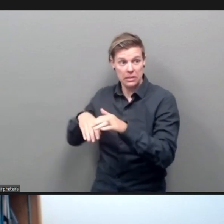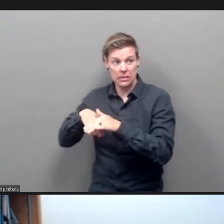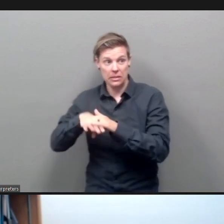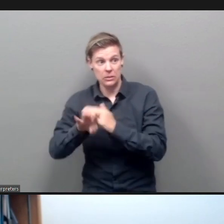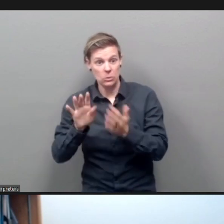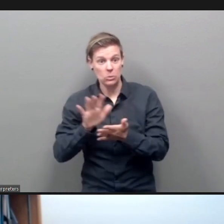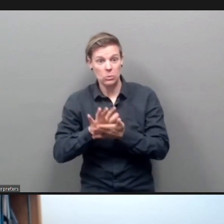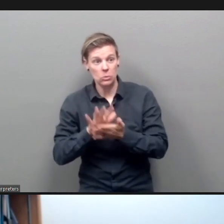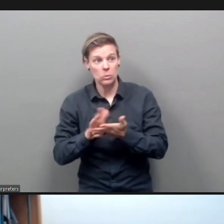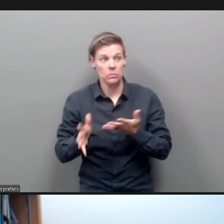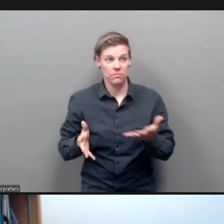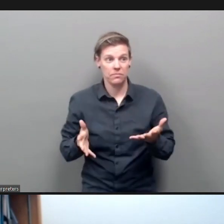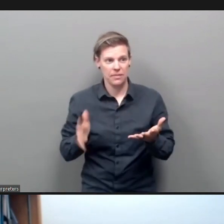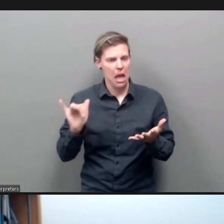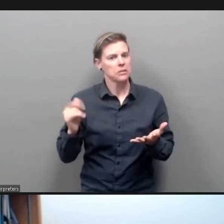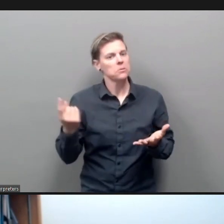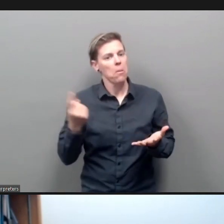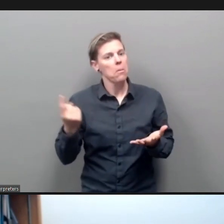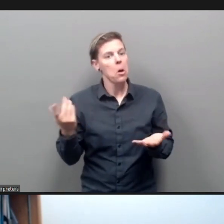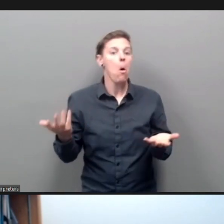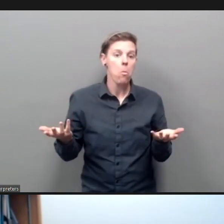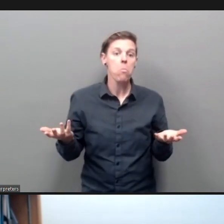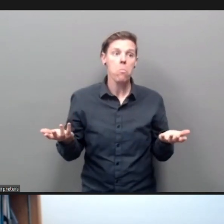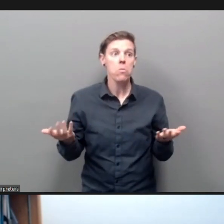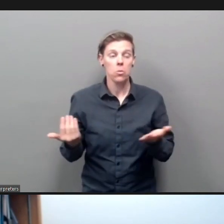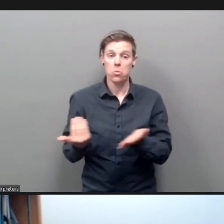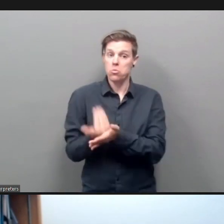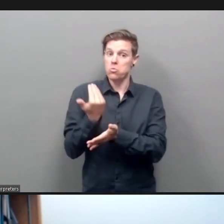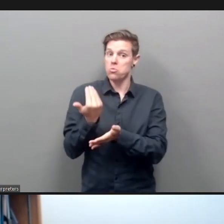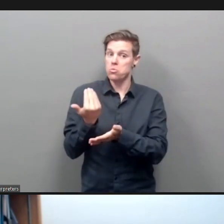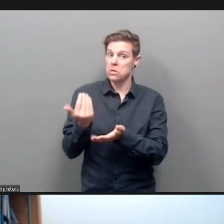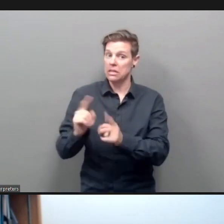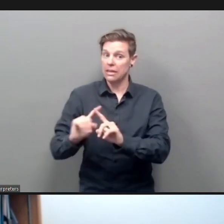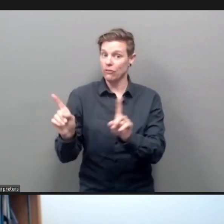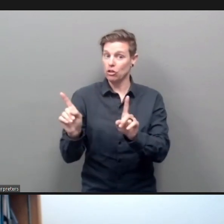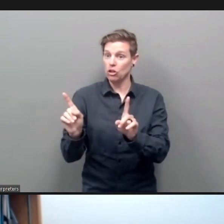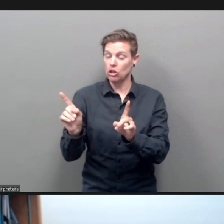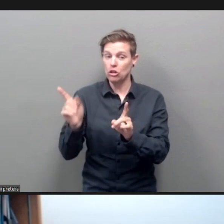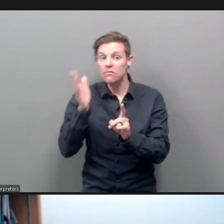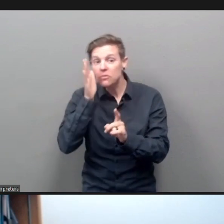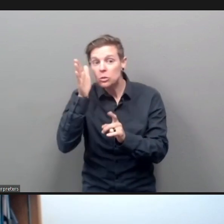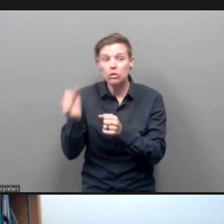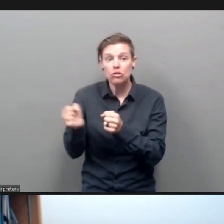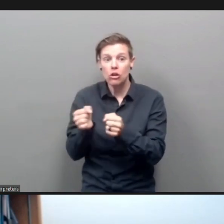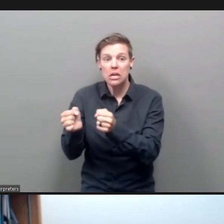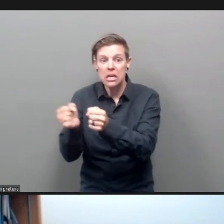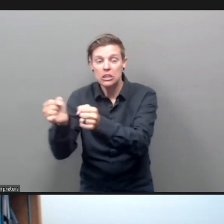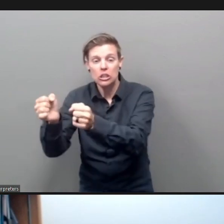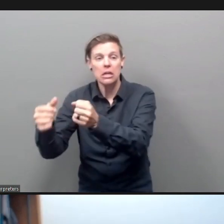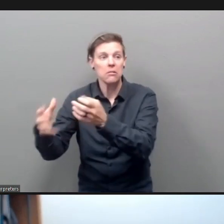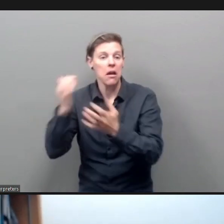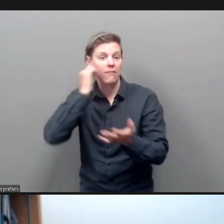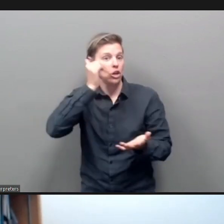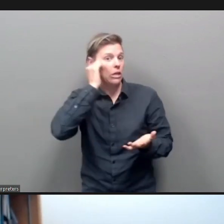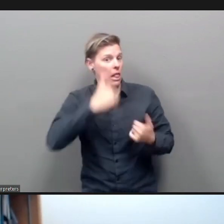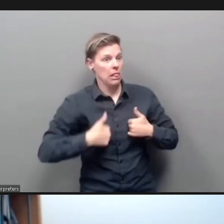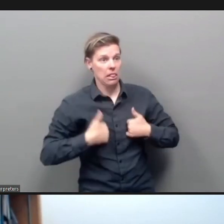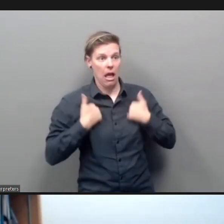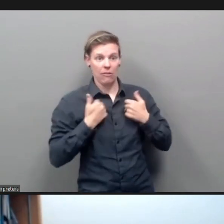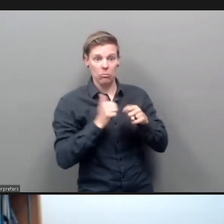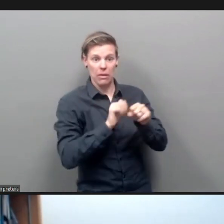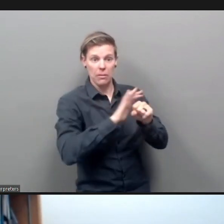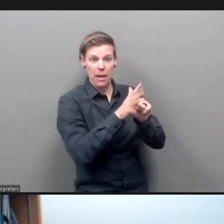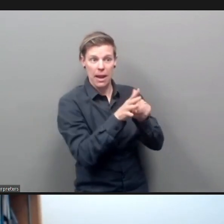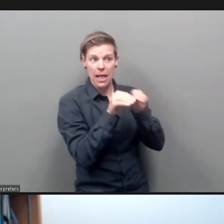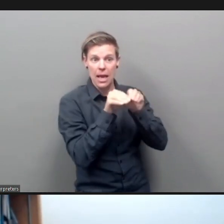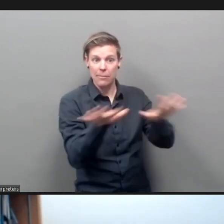be something that would be a strategy that could help us live with this pandemic for another 2 to 3 or 4 years? I mean, I think